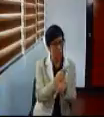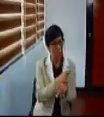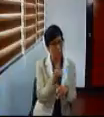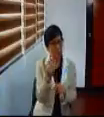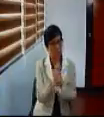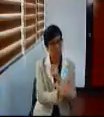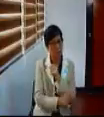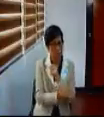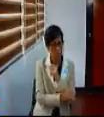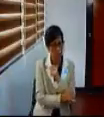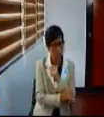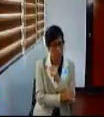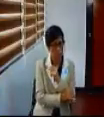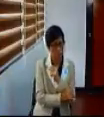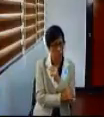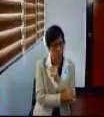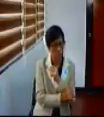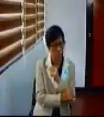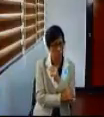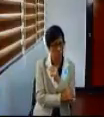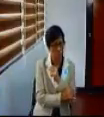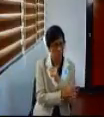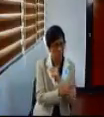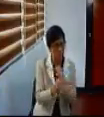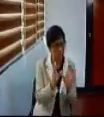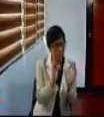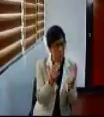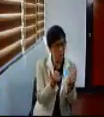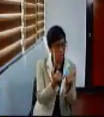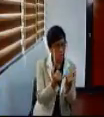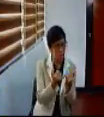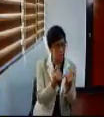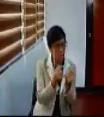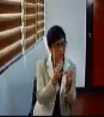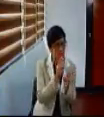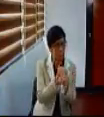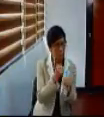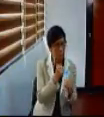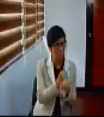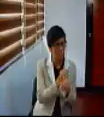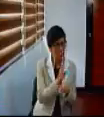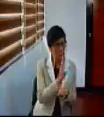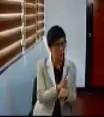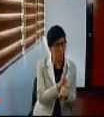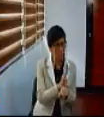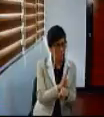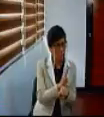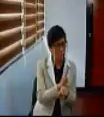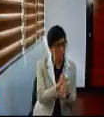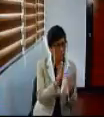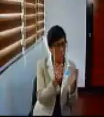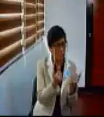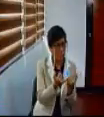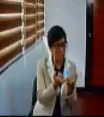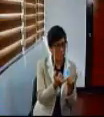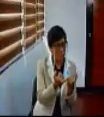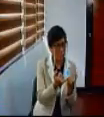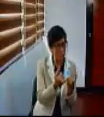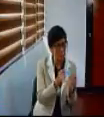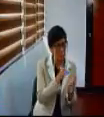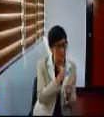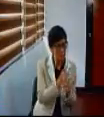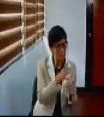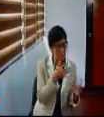country, and the company, the manufacturing firm of that same company, actually impacts